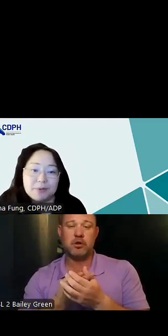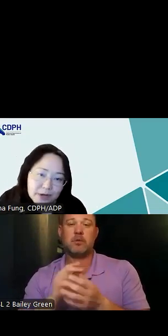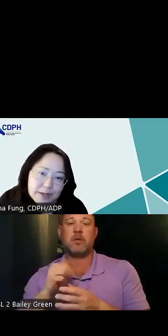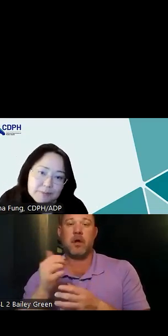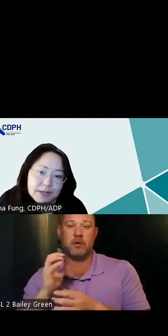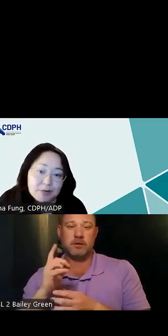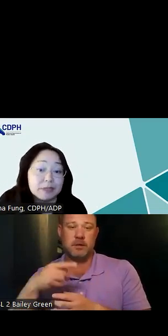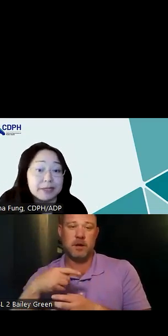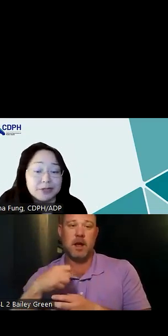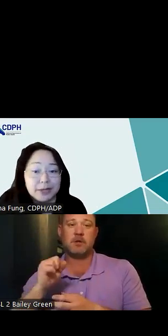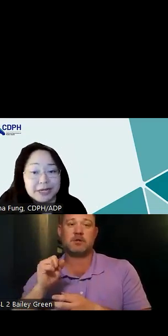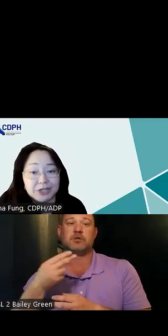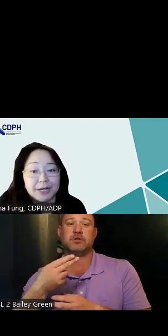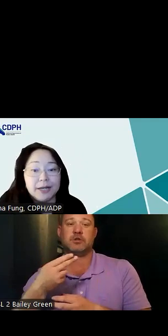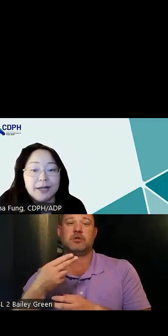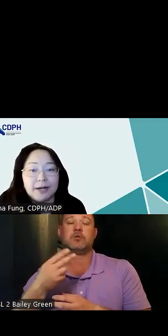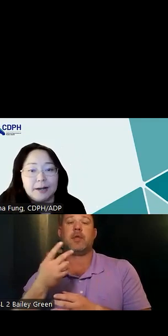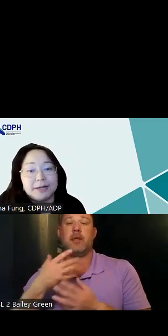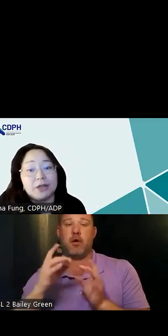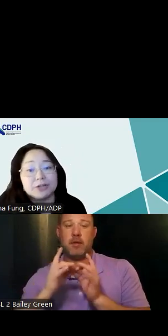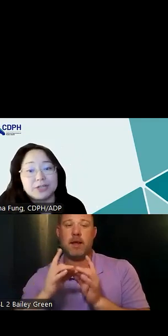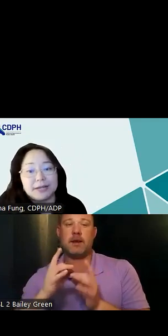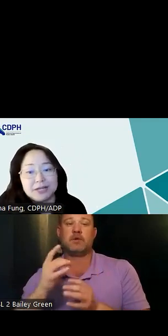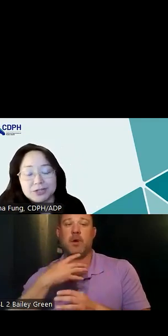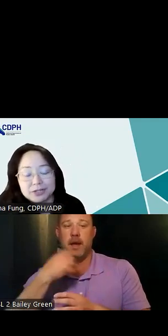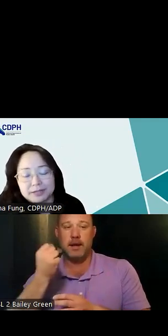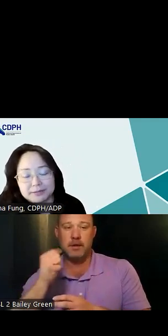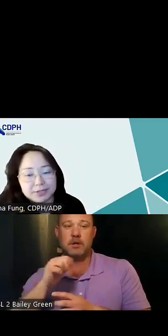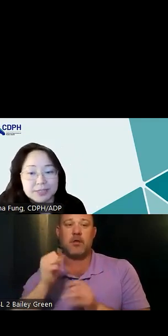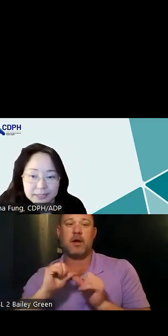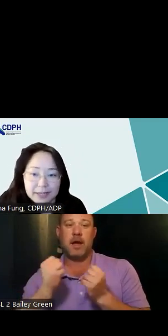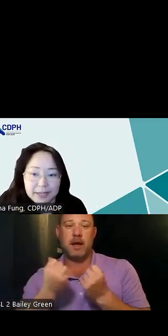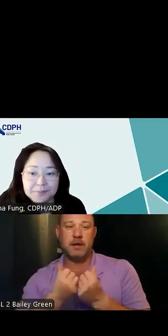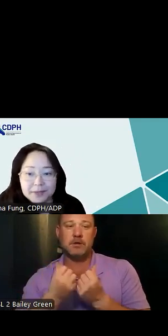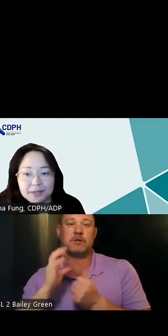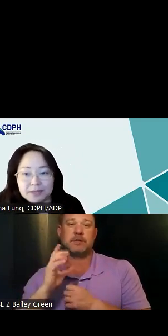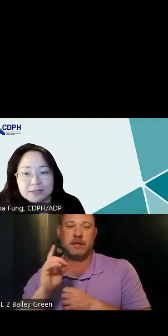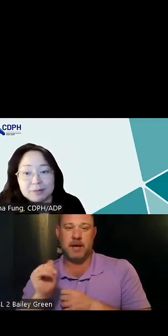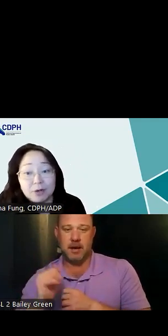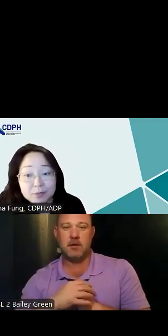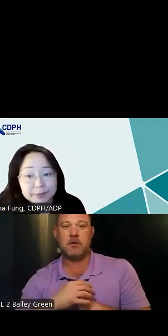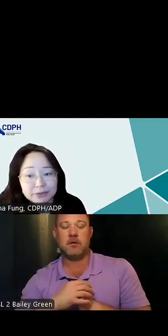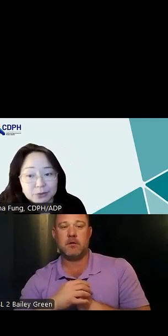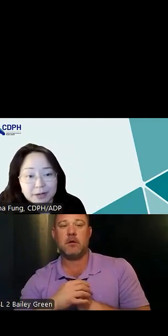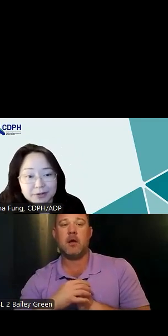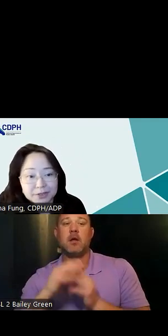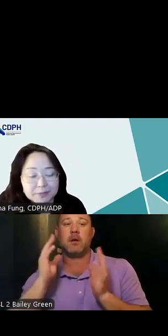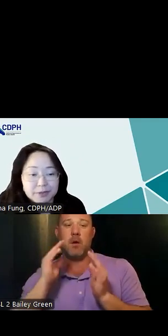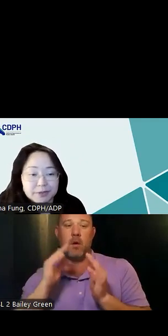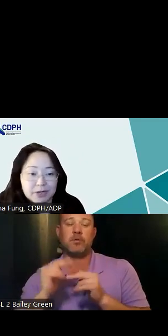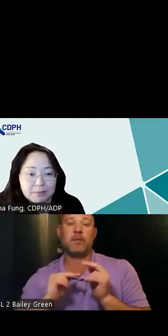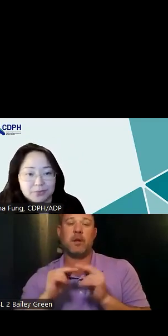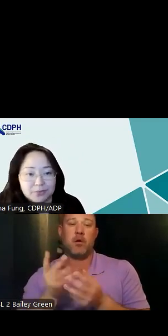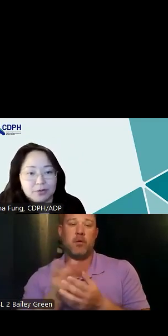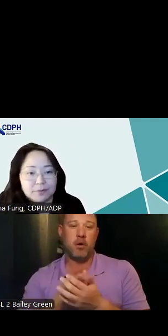CDPH programs that are related to aging and other state agencies such as CDA. And we hope to build new partnerships